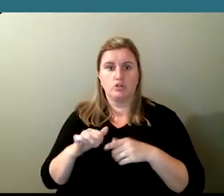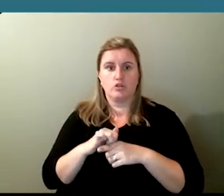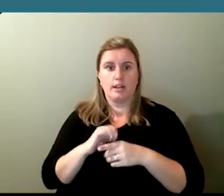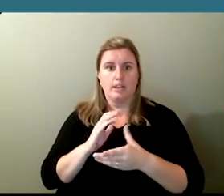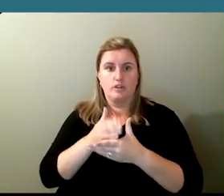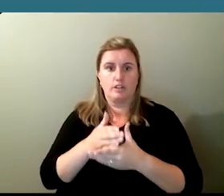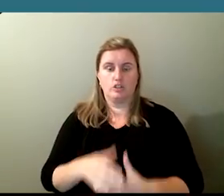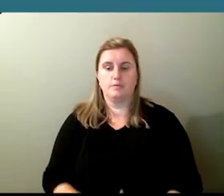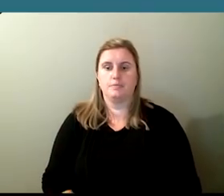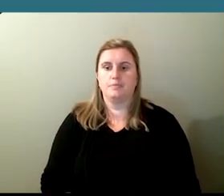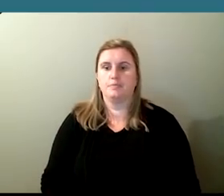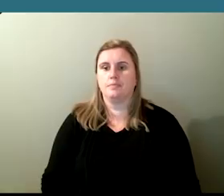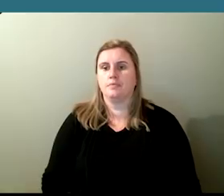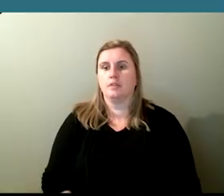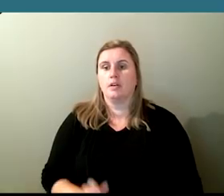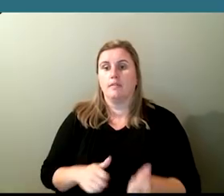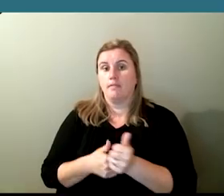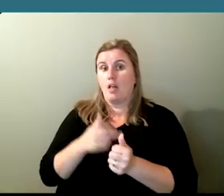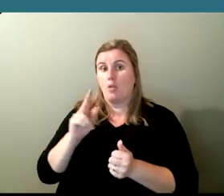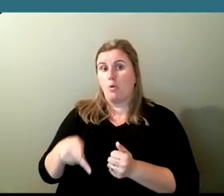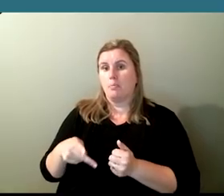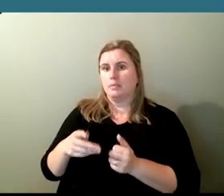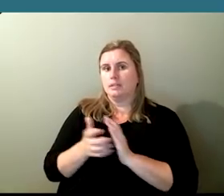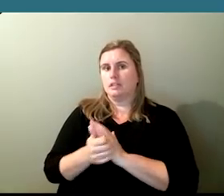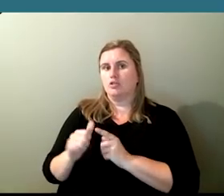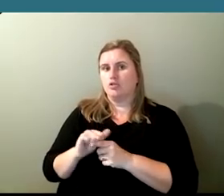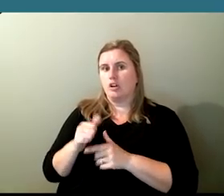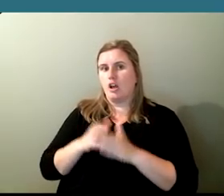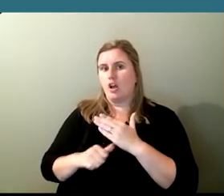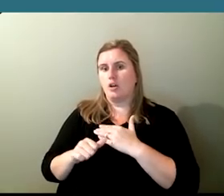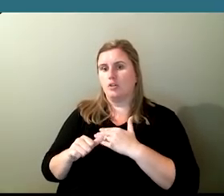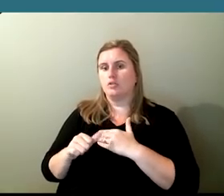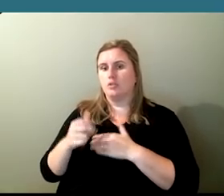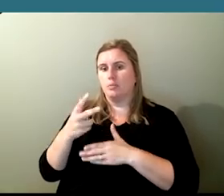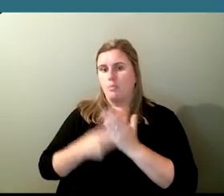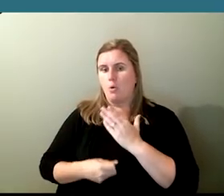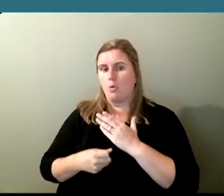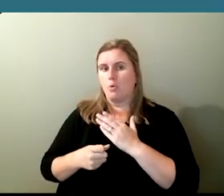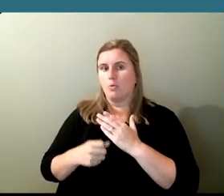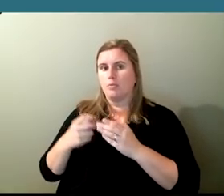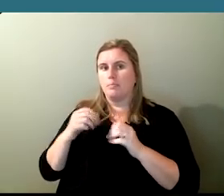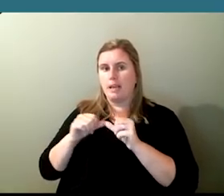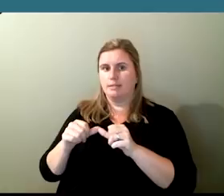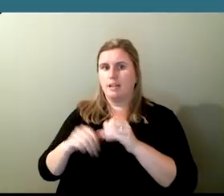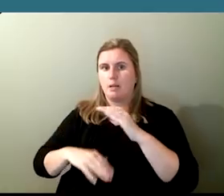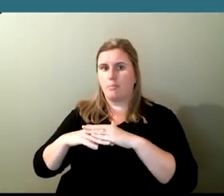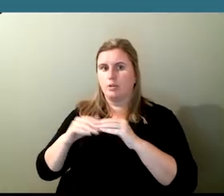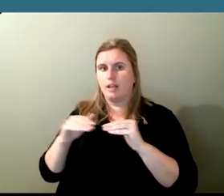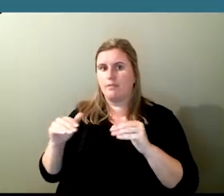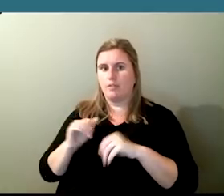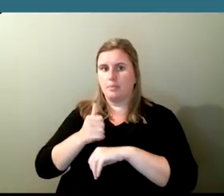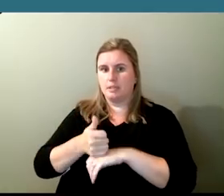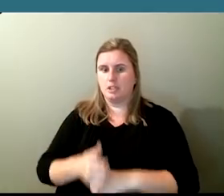interventions. During follow-up, skills trained under BPF and BST really maintain optimal levels of implementation.